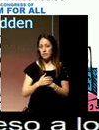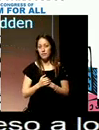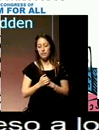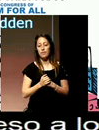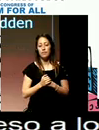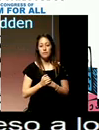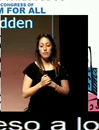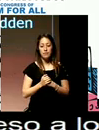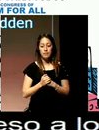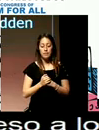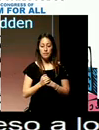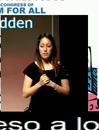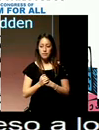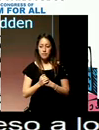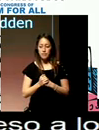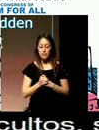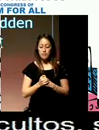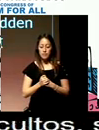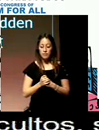think it's a big part of